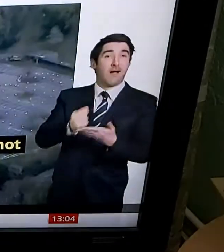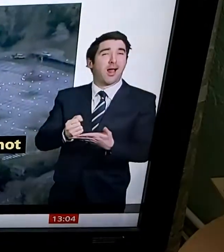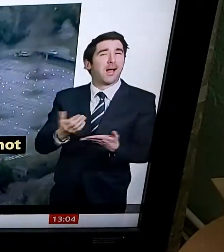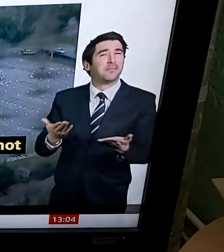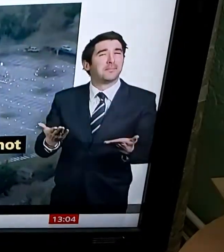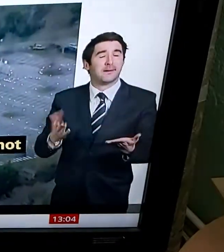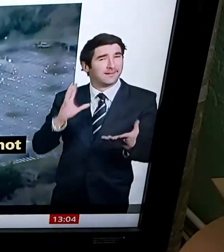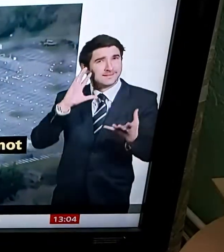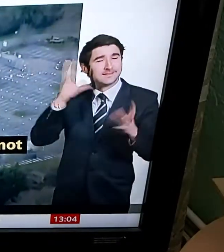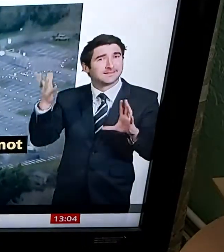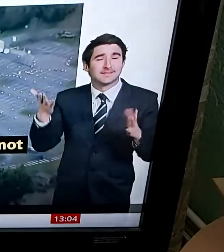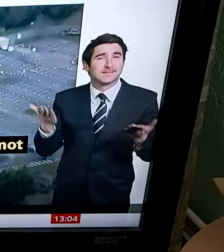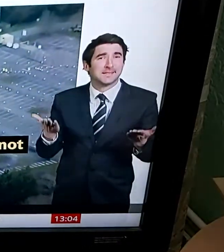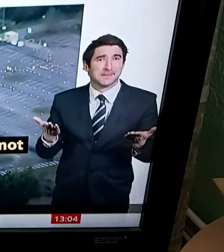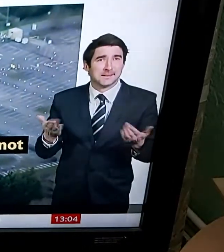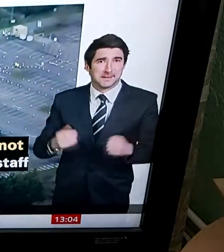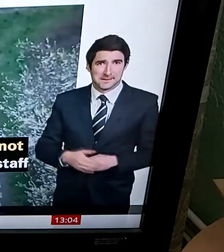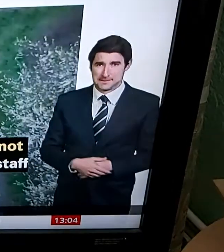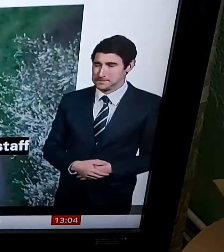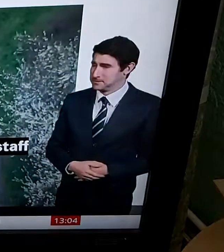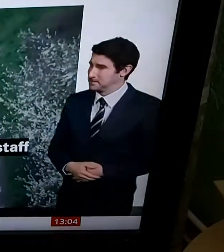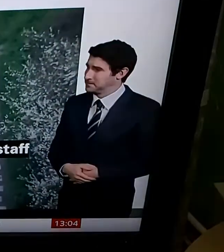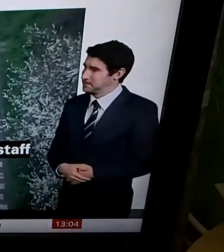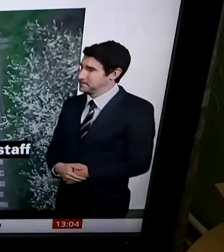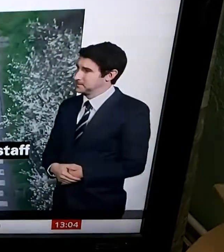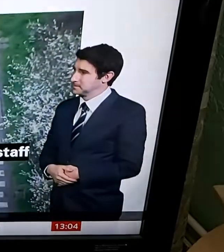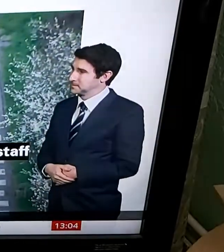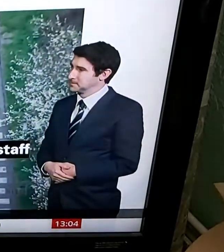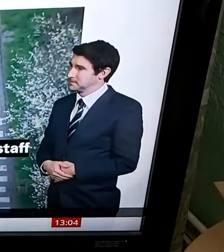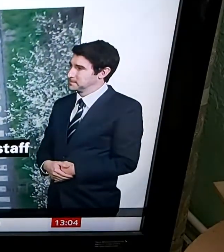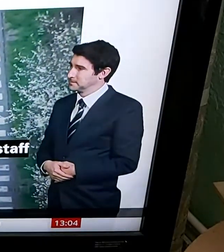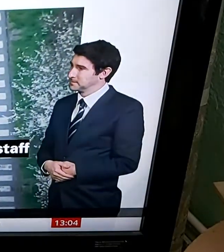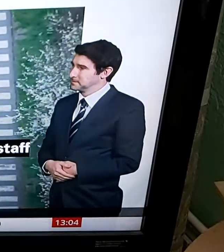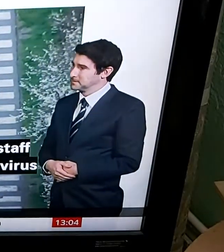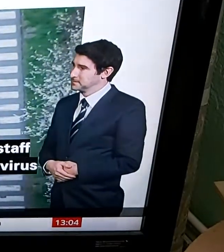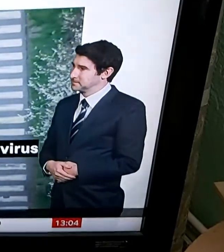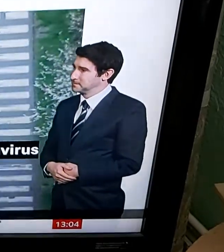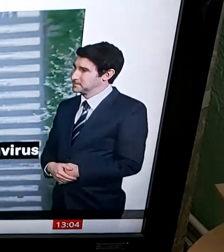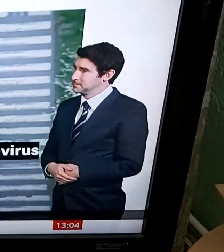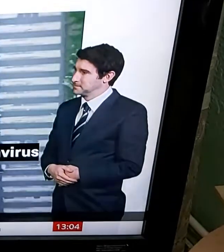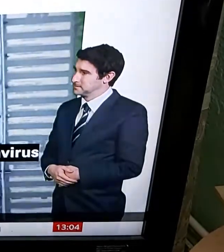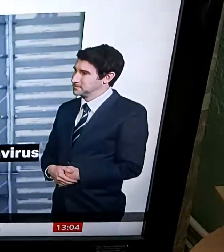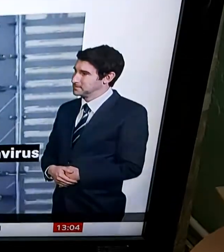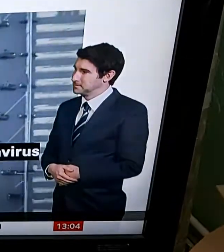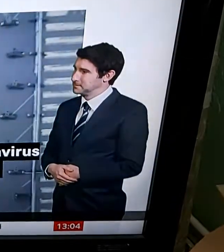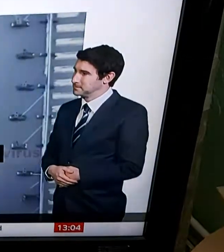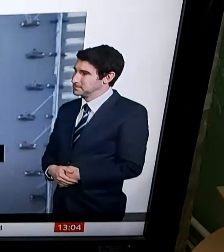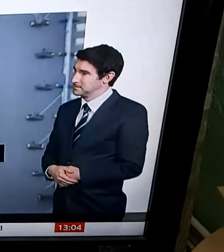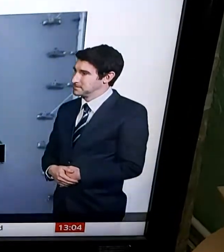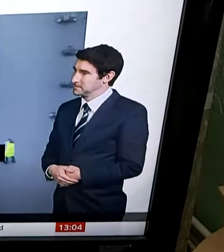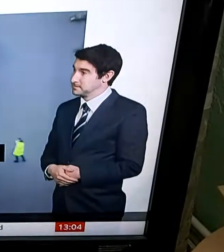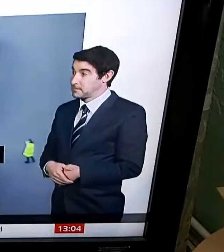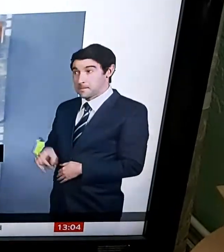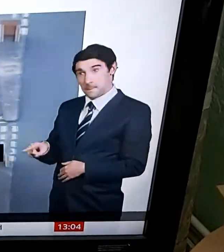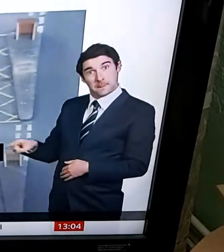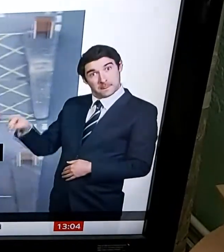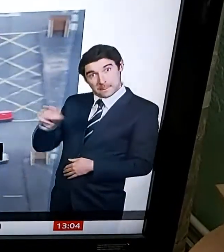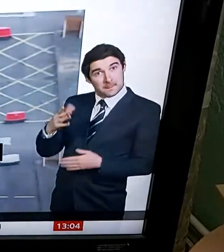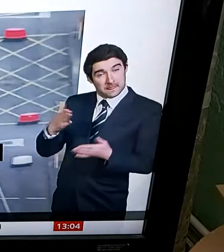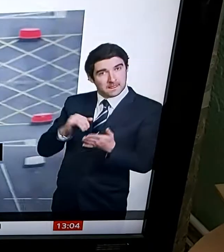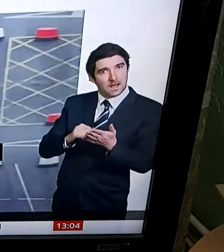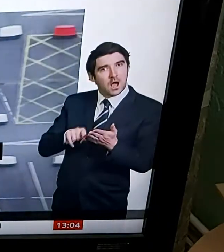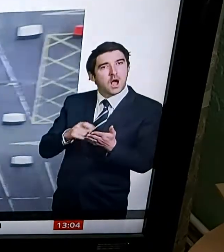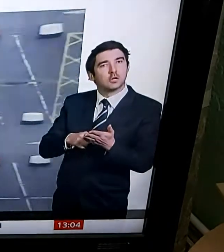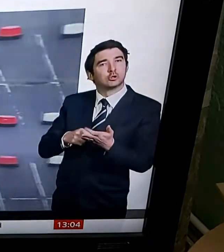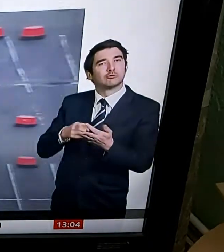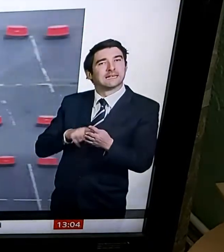tested for coronavirus at this temporary drive-through station in the car park of Chessington World of Adventures in Surrey. Until